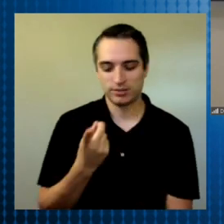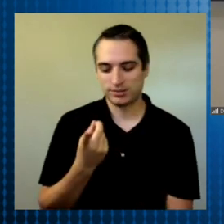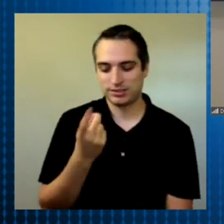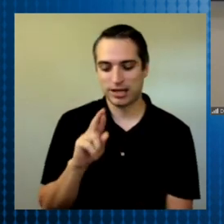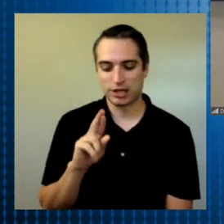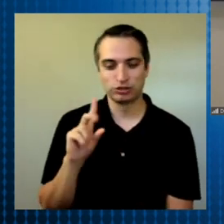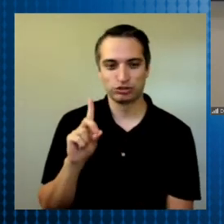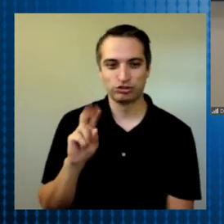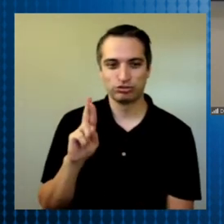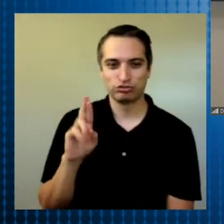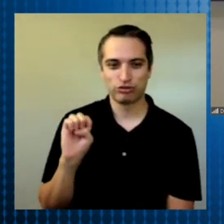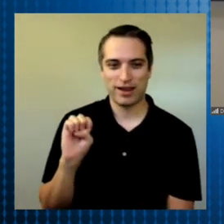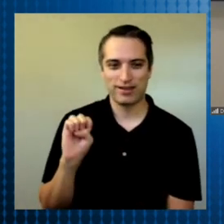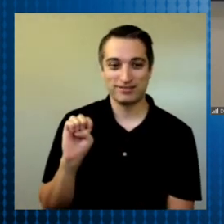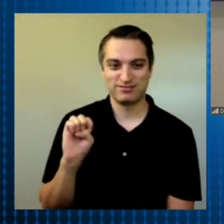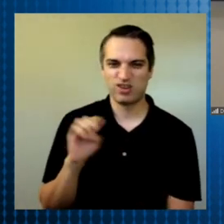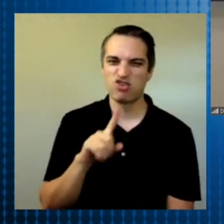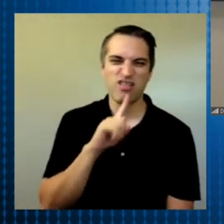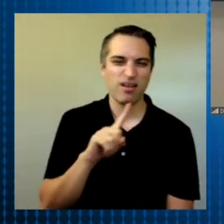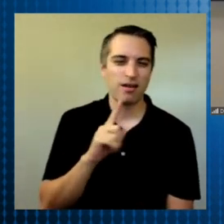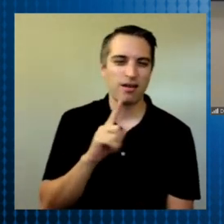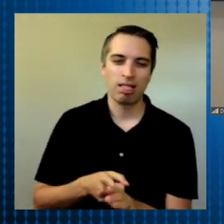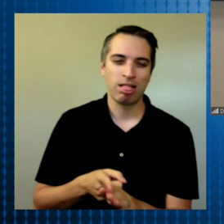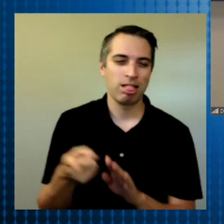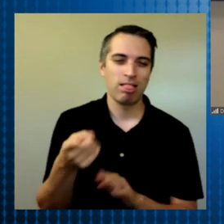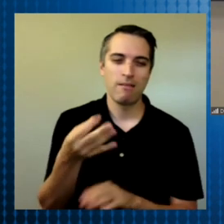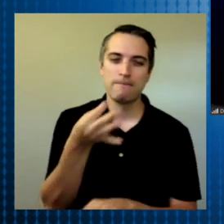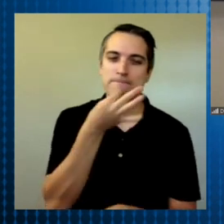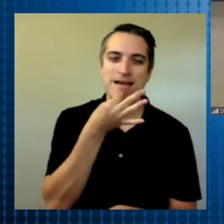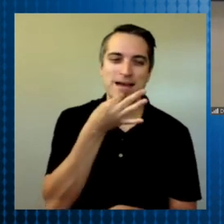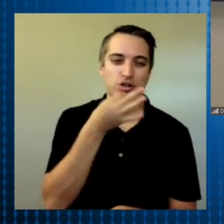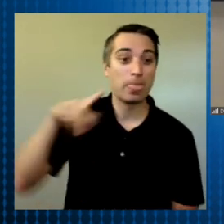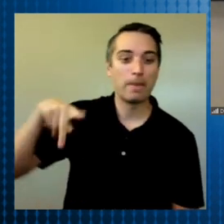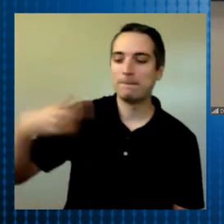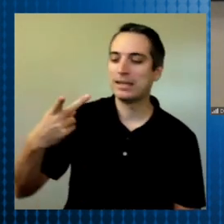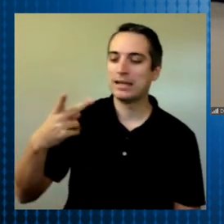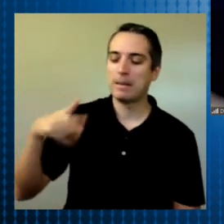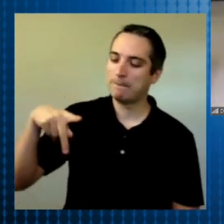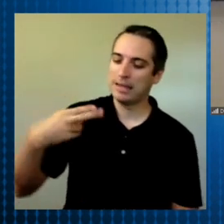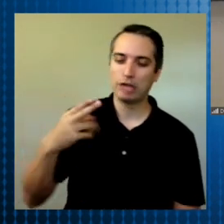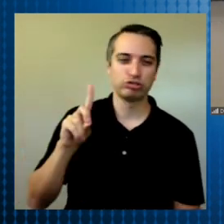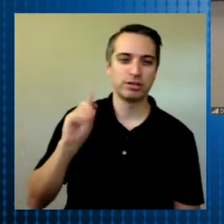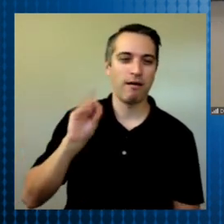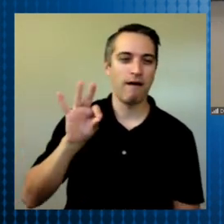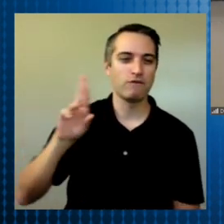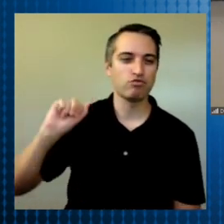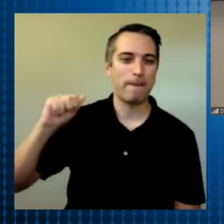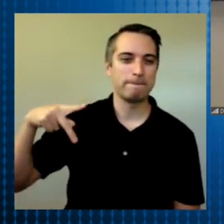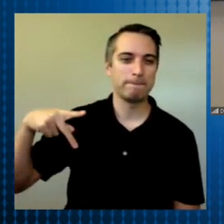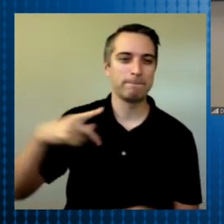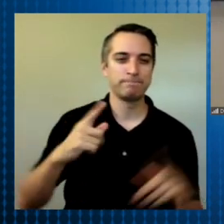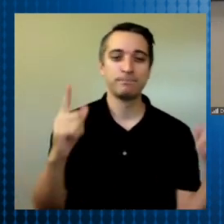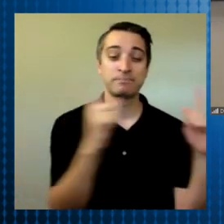rap. And when Dr. Dre got through with Eminem, choke, the white boy was number